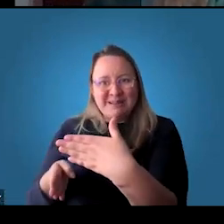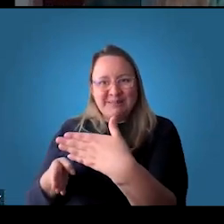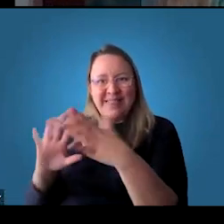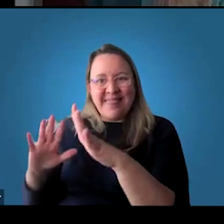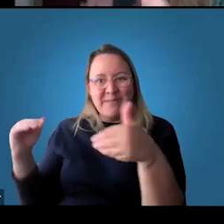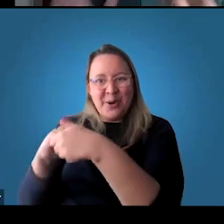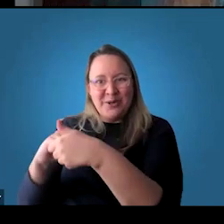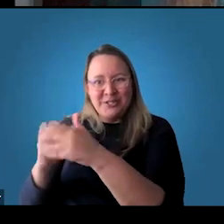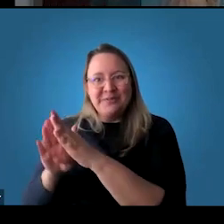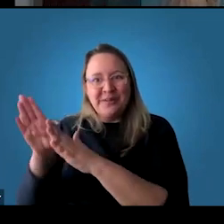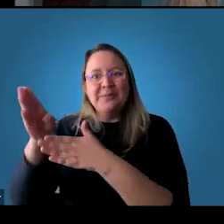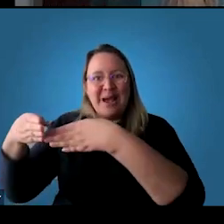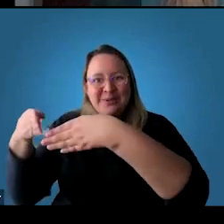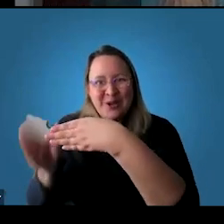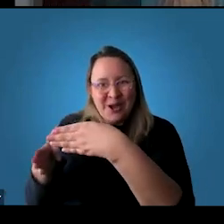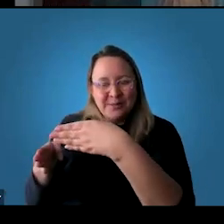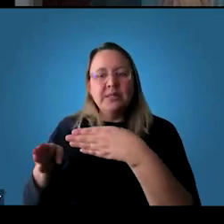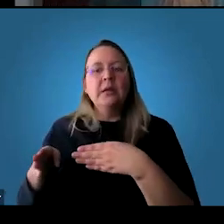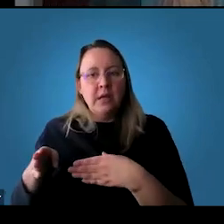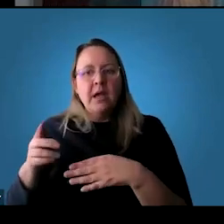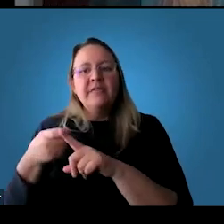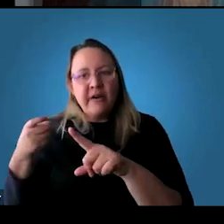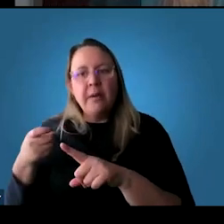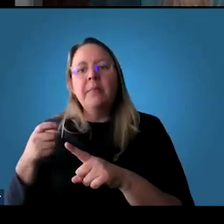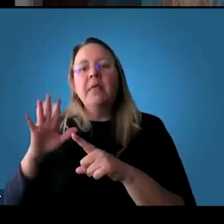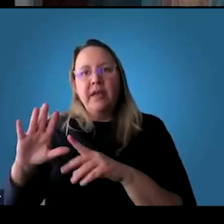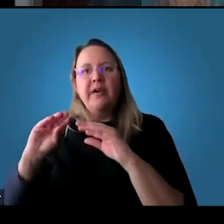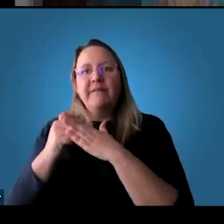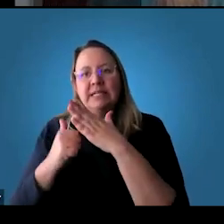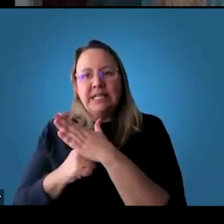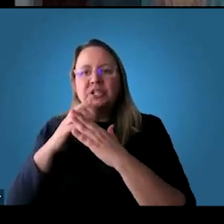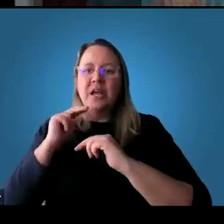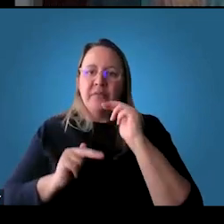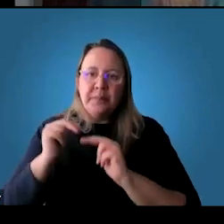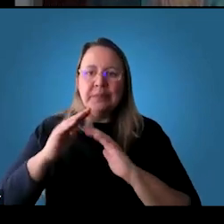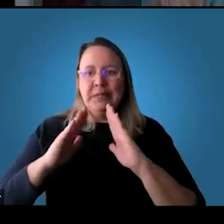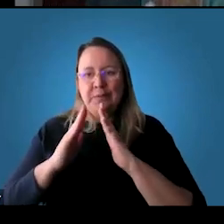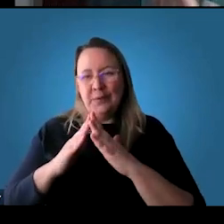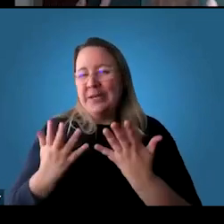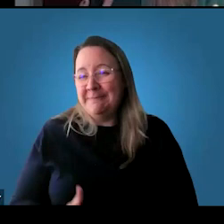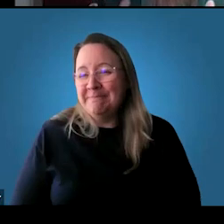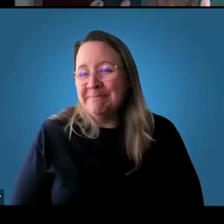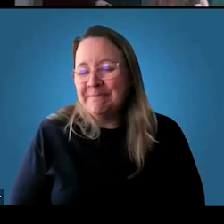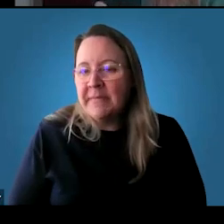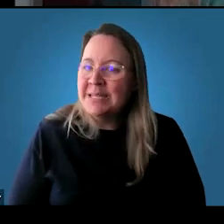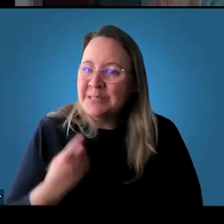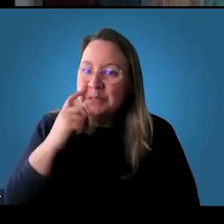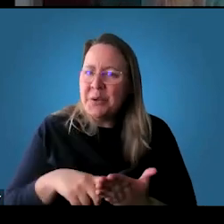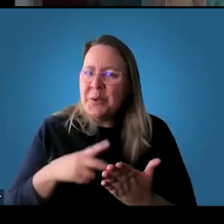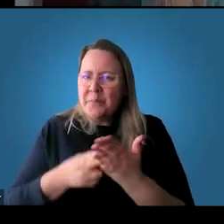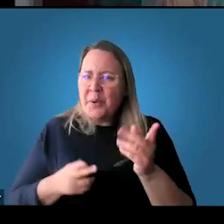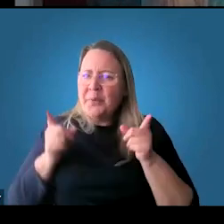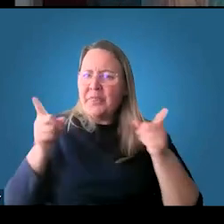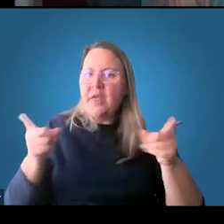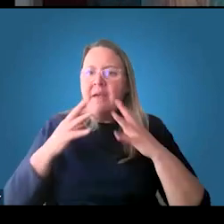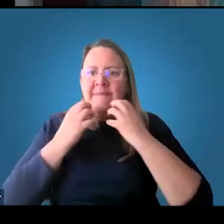partnership, which was reflective of the foundation's emphasis on building community. So you can see our values